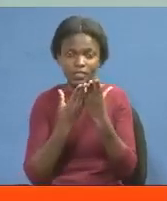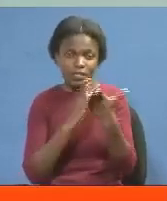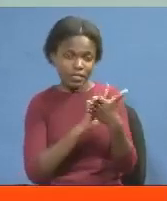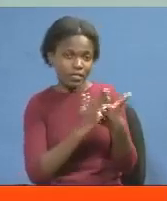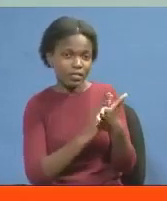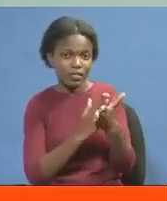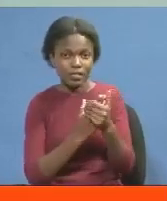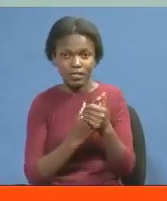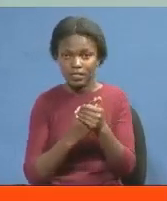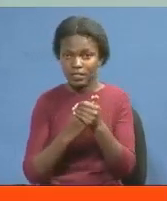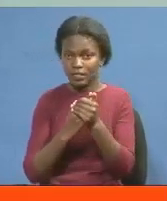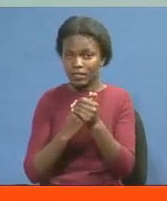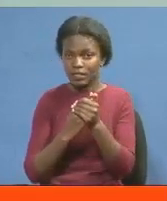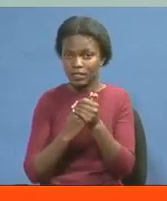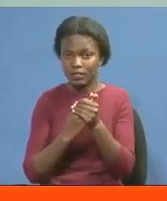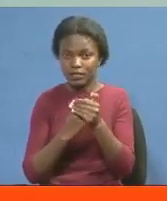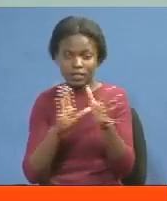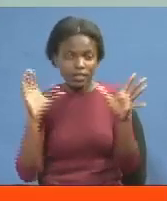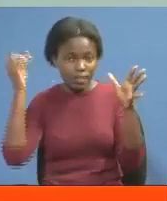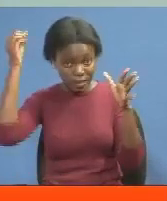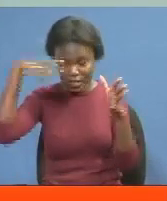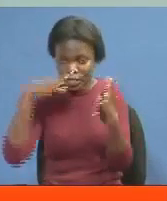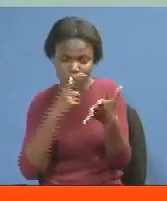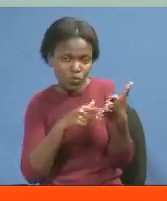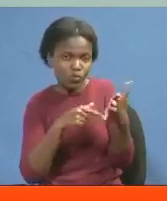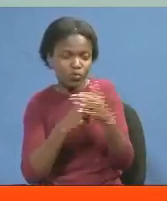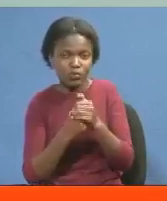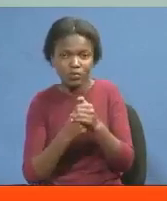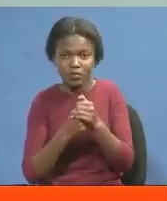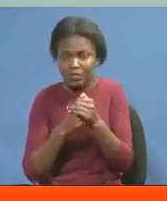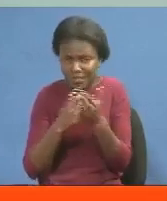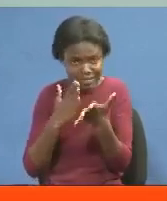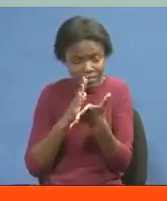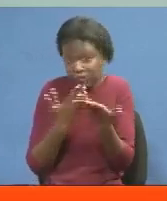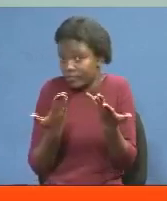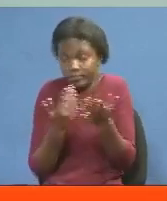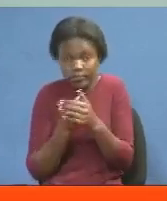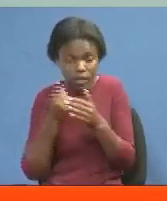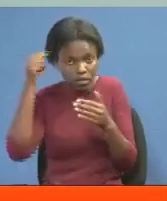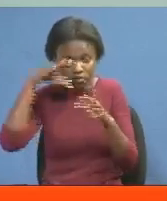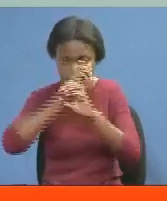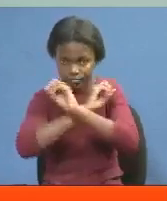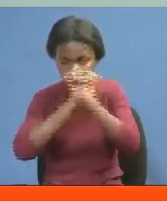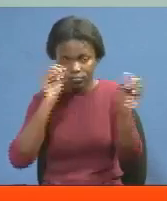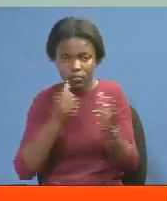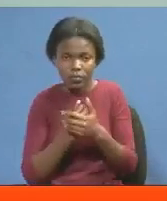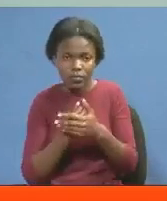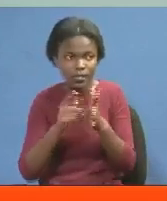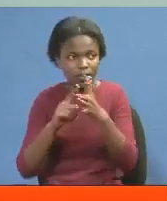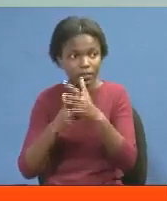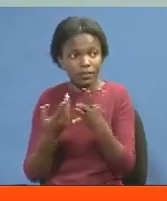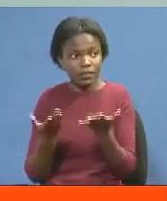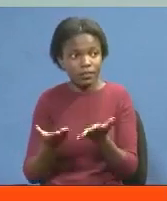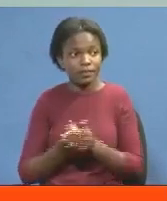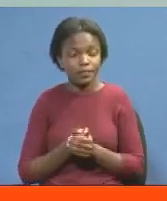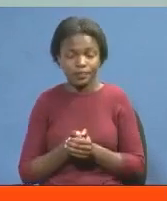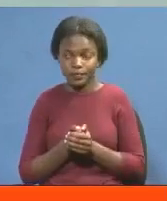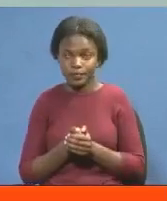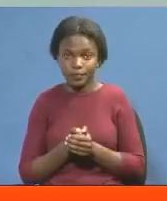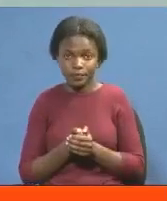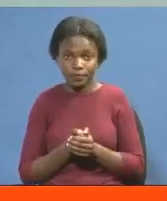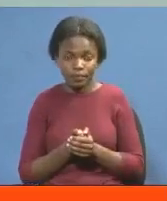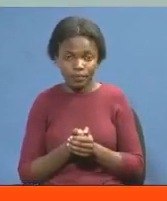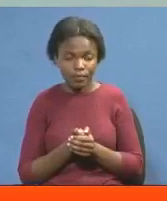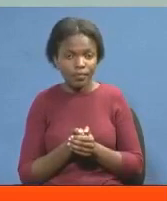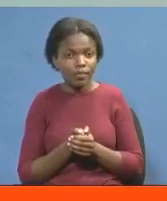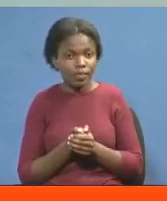light on what we may need to know, some of the things that might not be very clear at this particular time. Now, let's begin here. There has been a